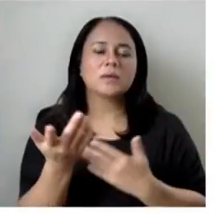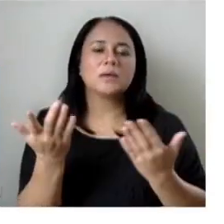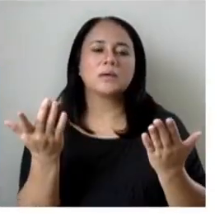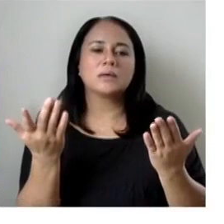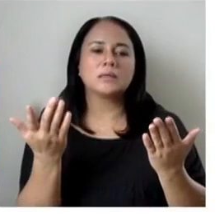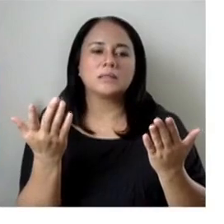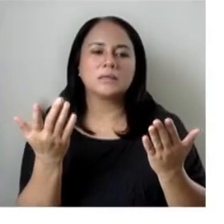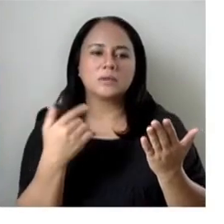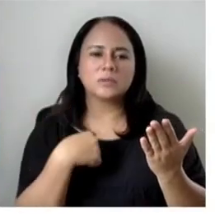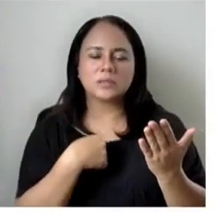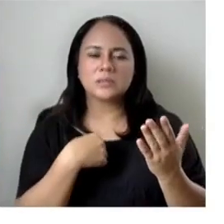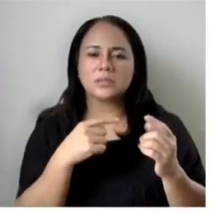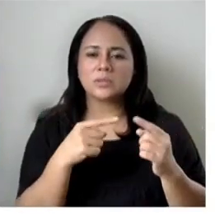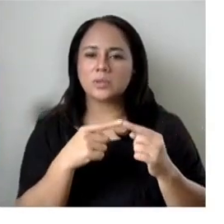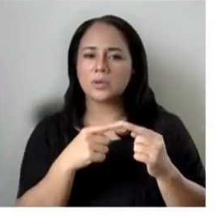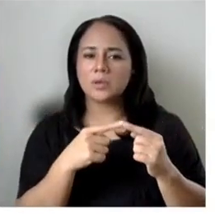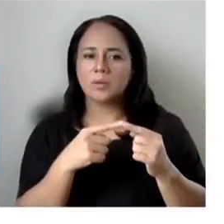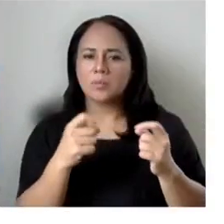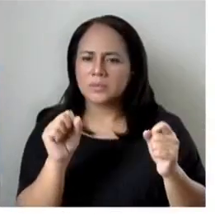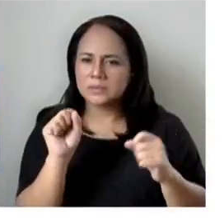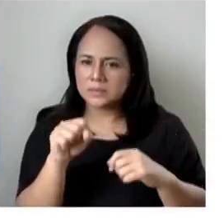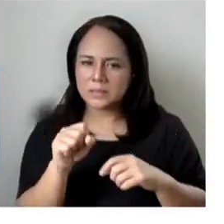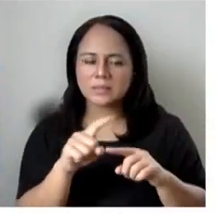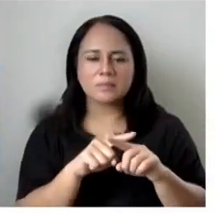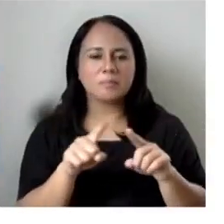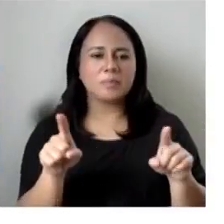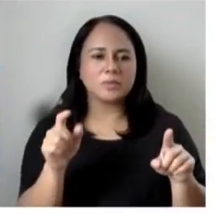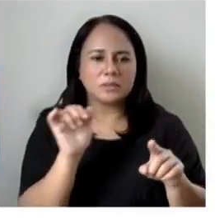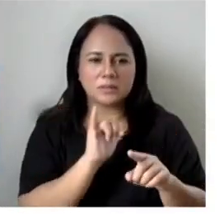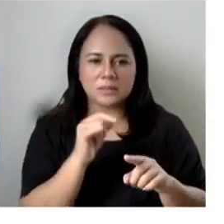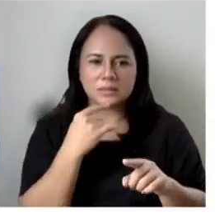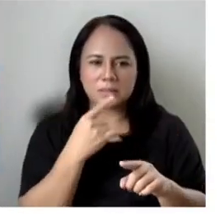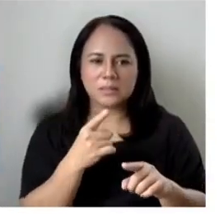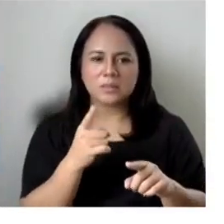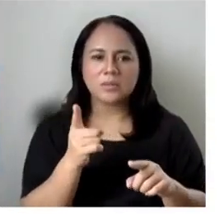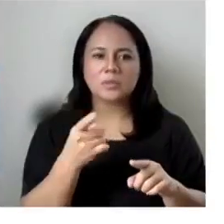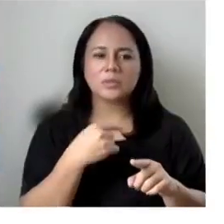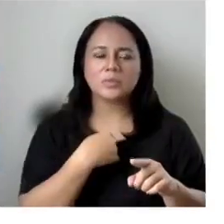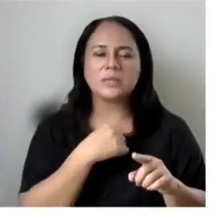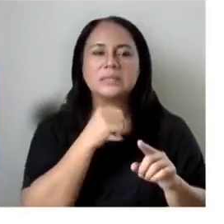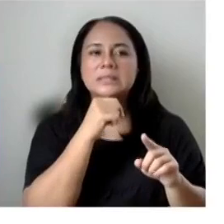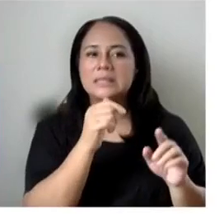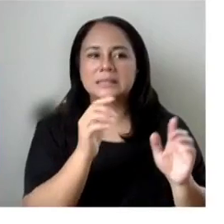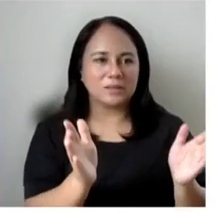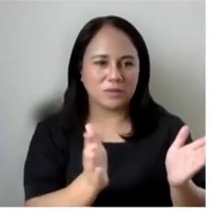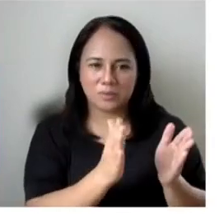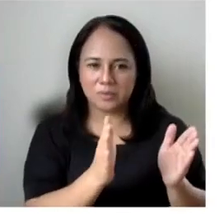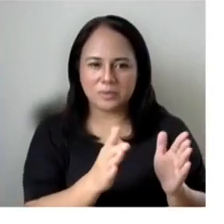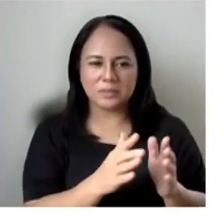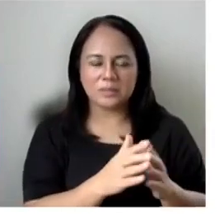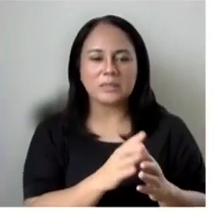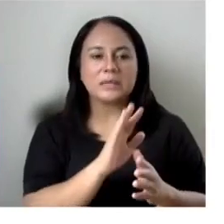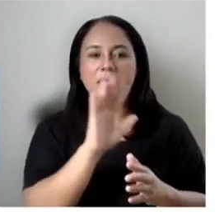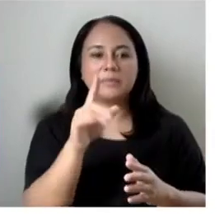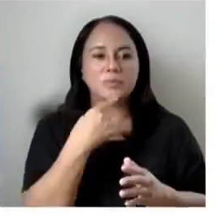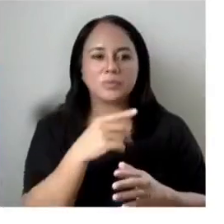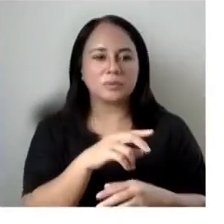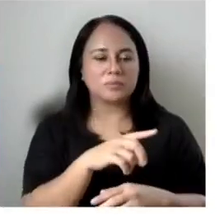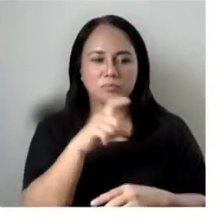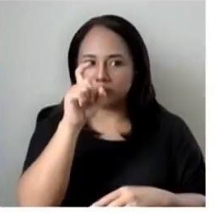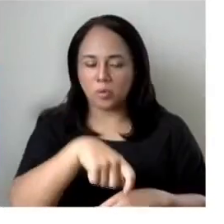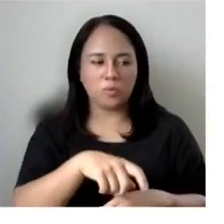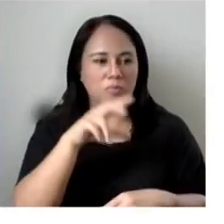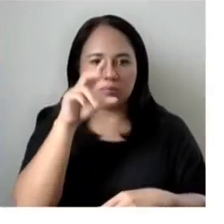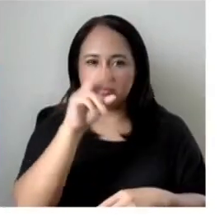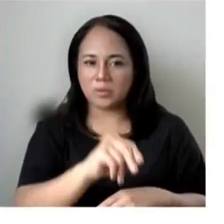it's an opposition, yes, but it's you're also saying you're just discouraging. Never did you once say that you're imposing your template and